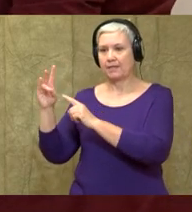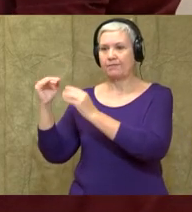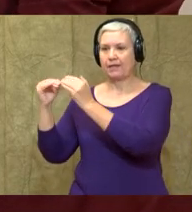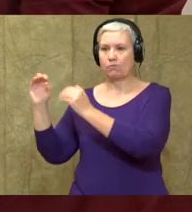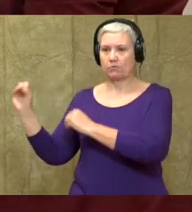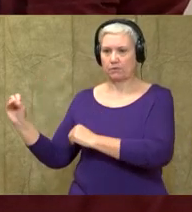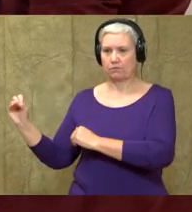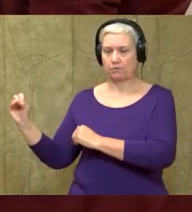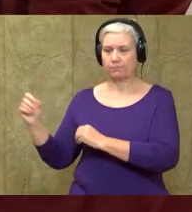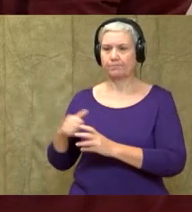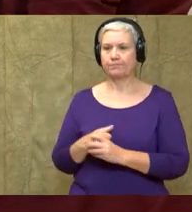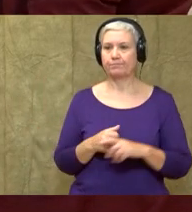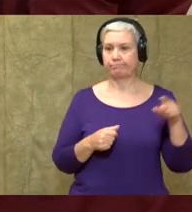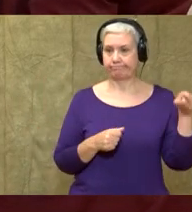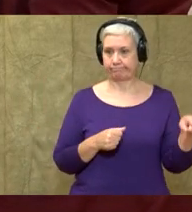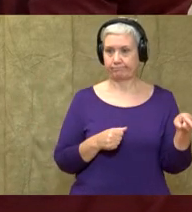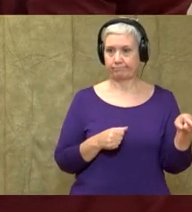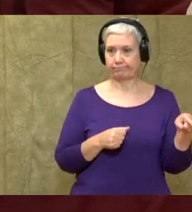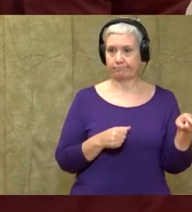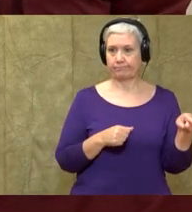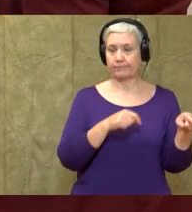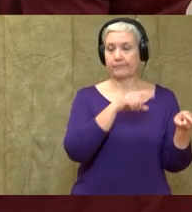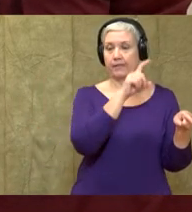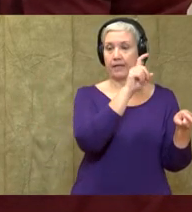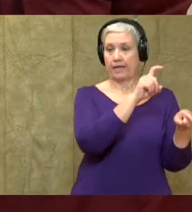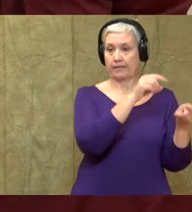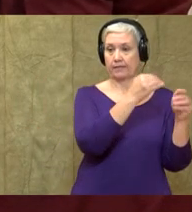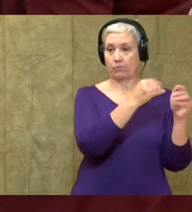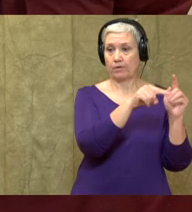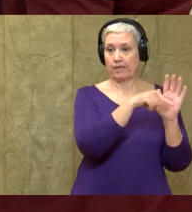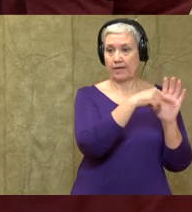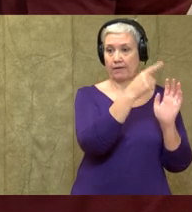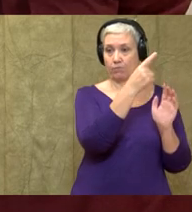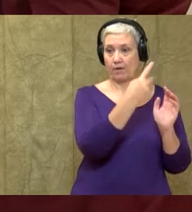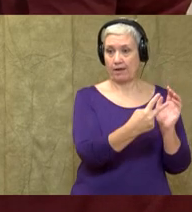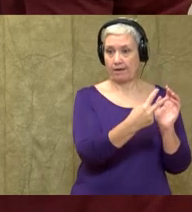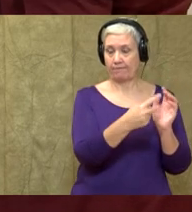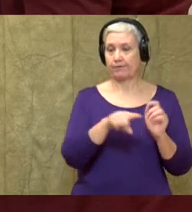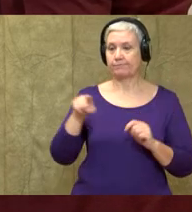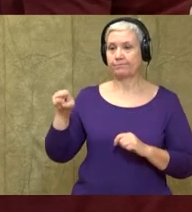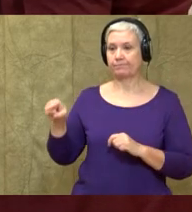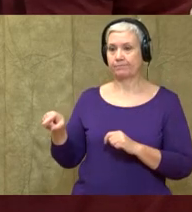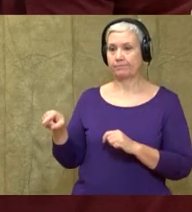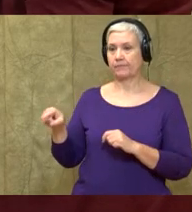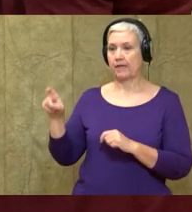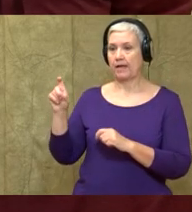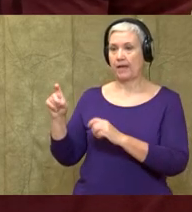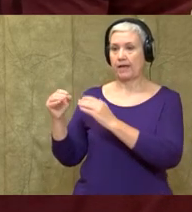And our solutions here being negative 1/2 and